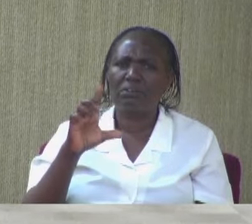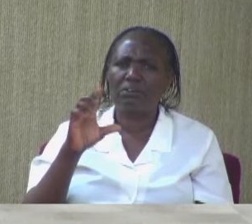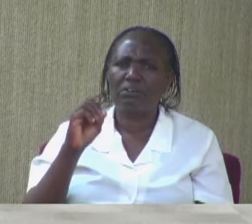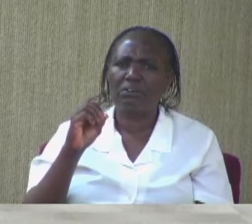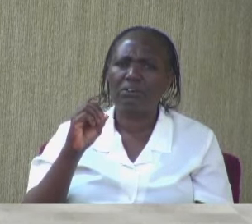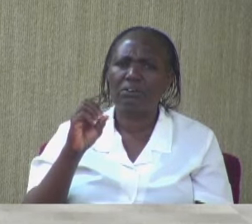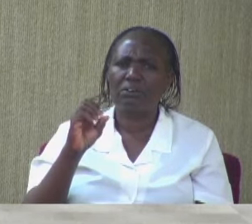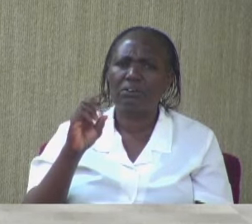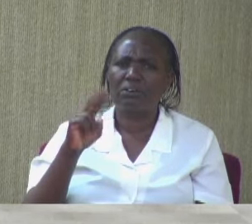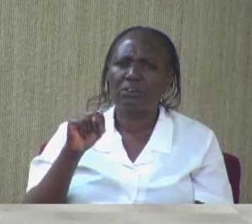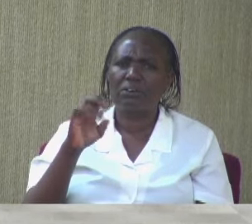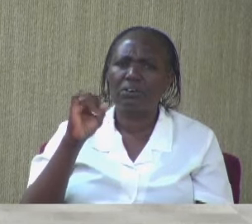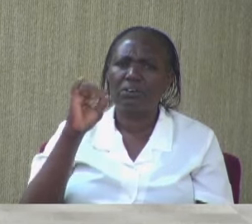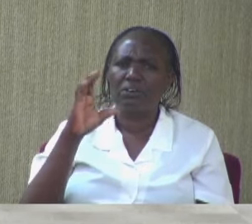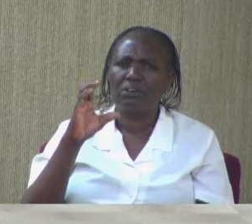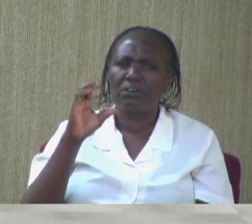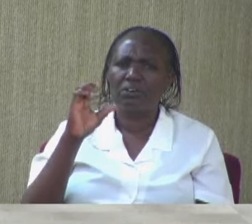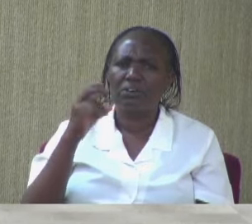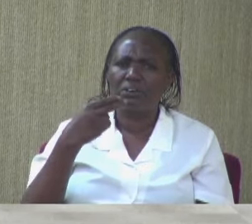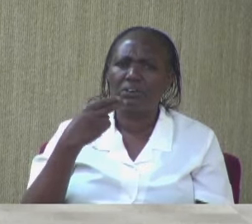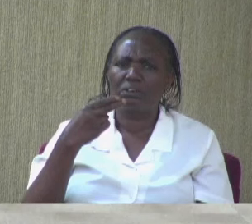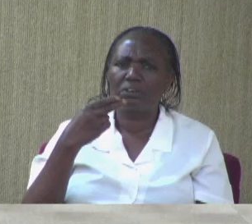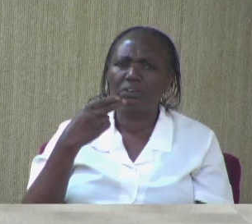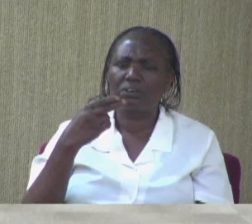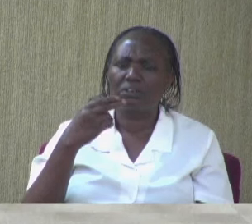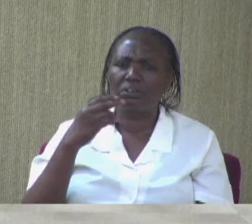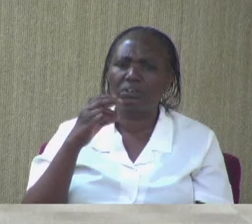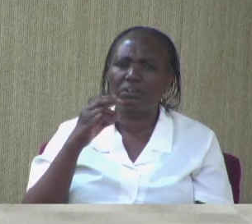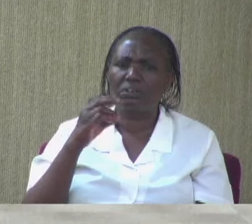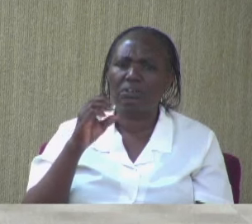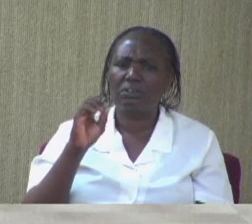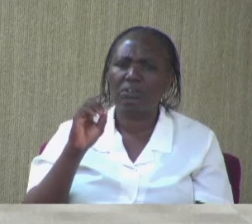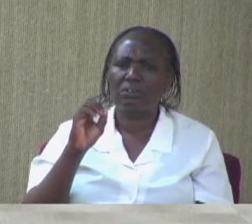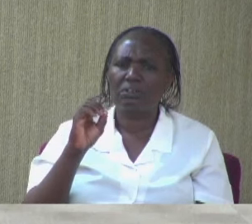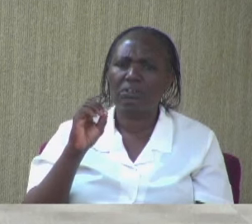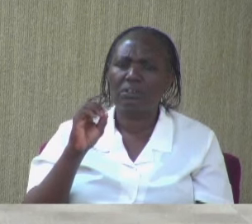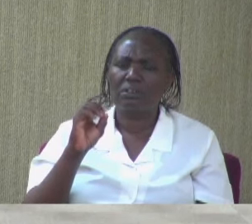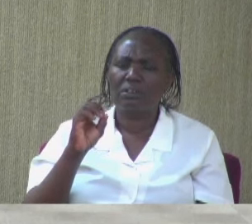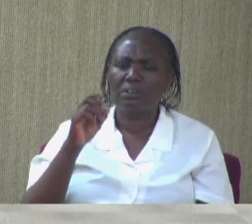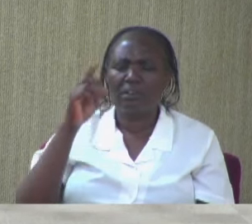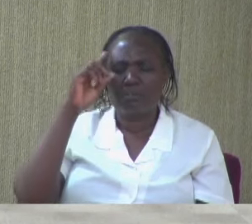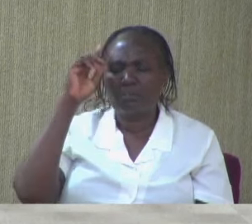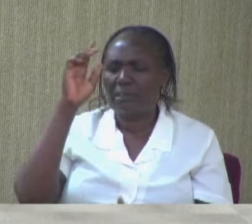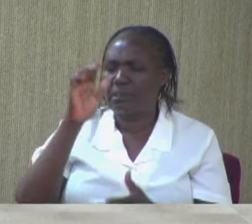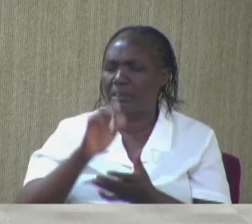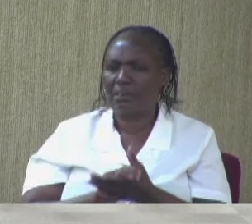believe in God that you may be established.